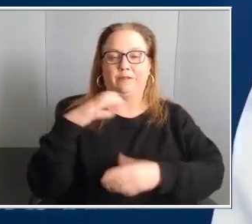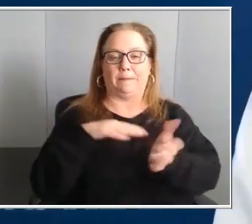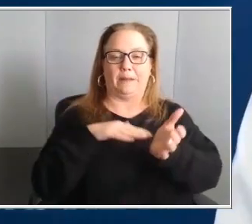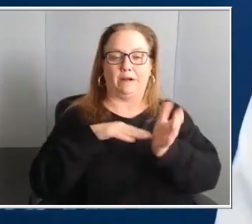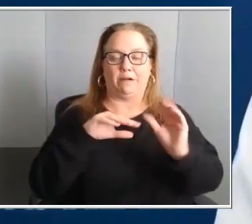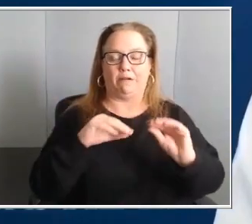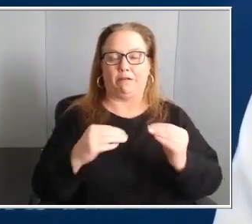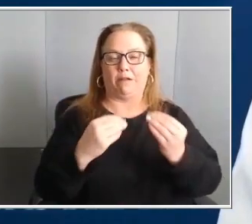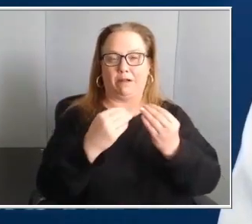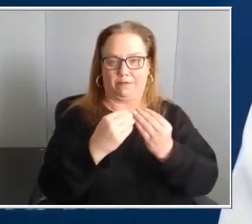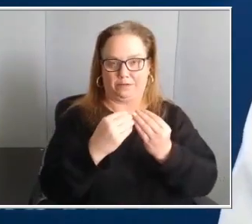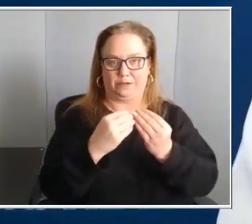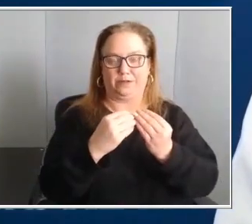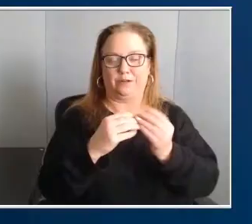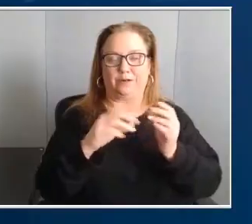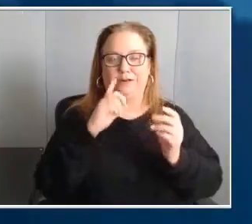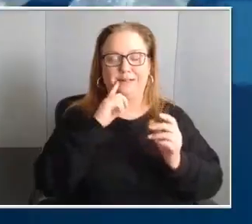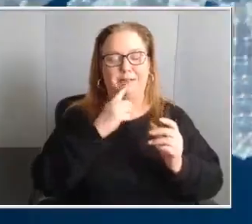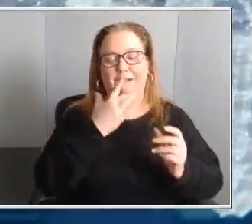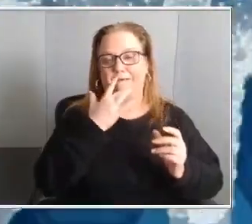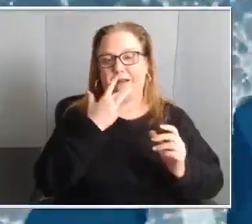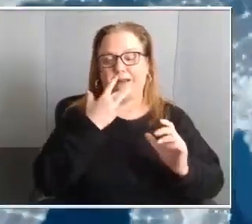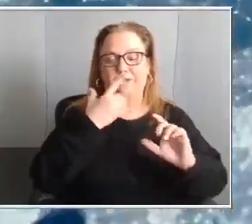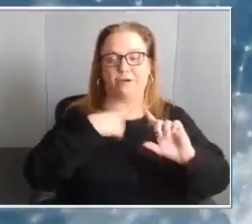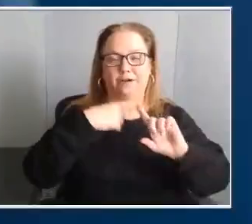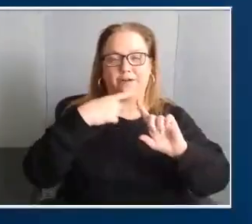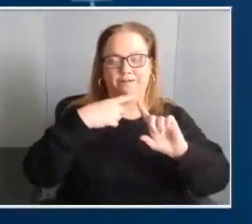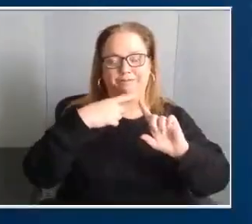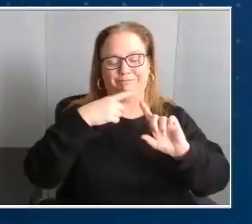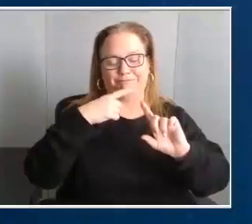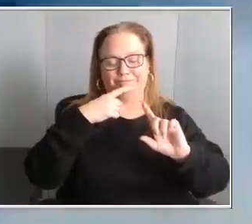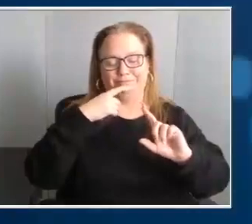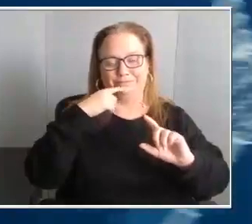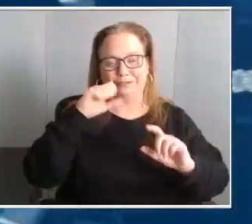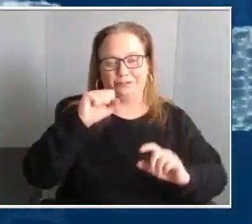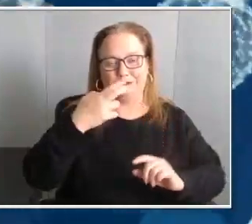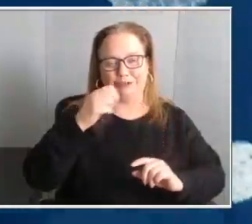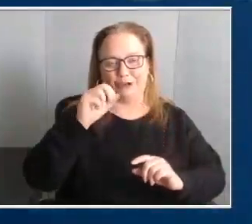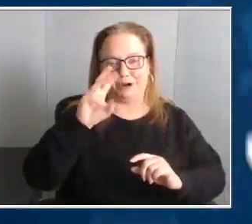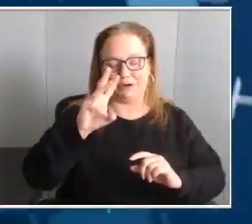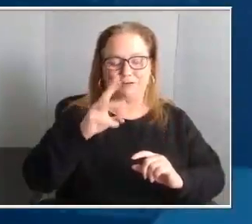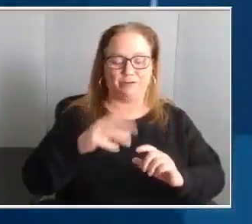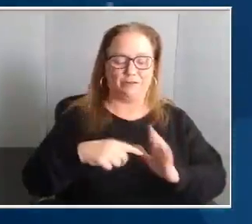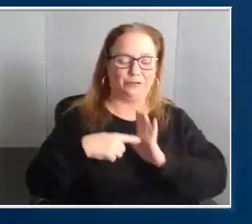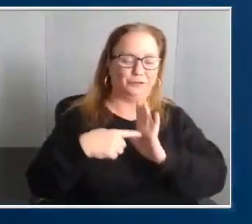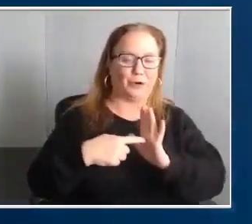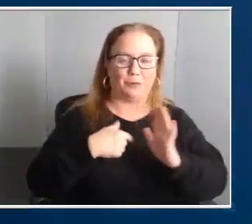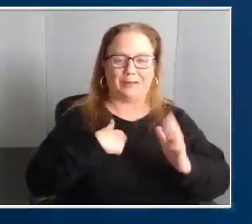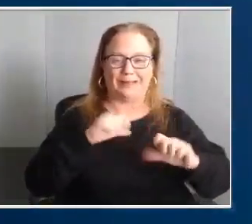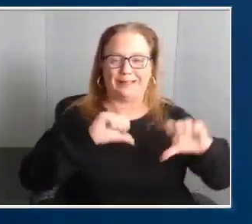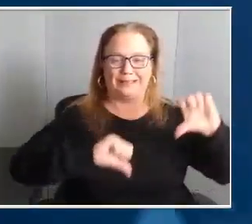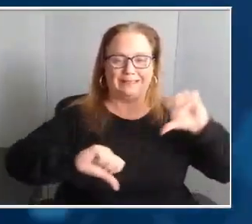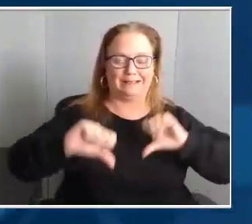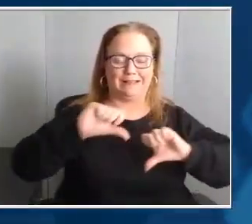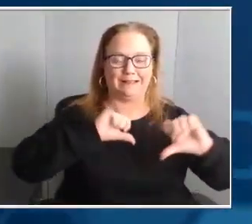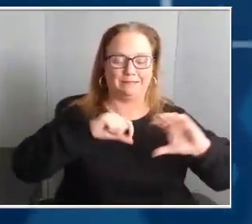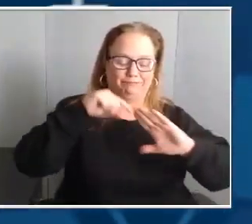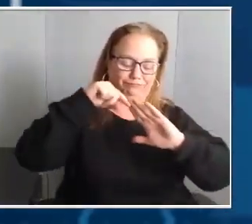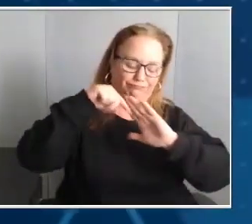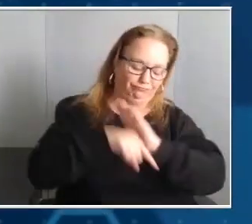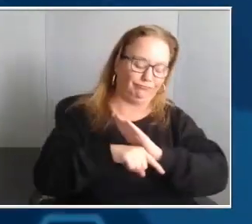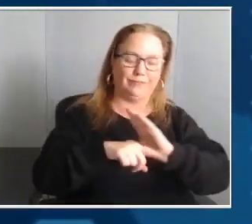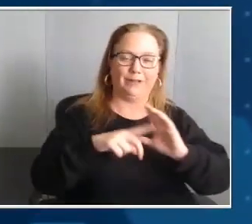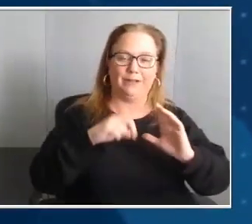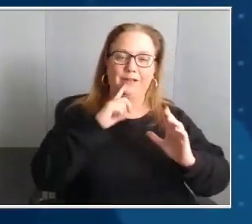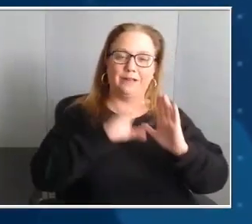favorite episode each month, Show Me the Science. It's where we take a deeper look at important and